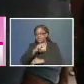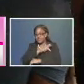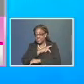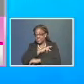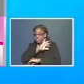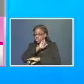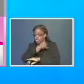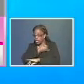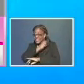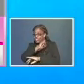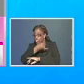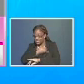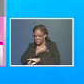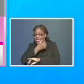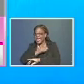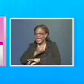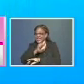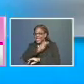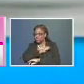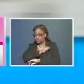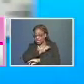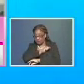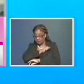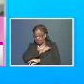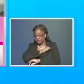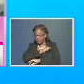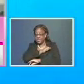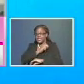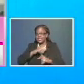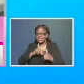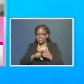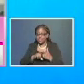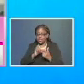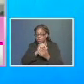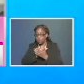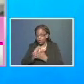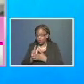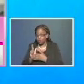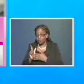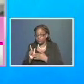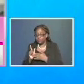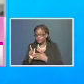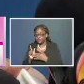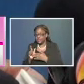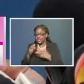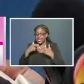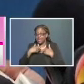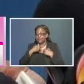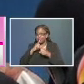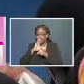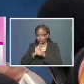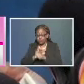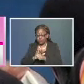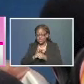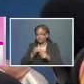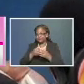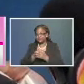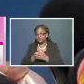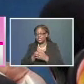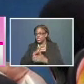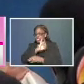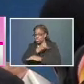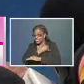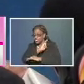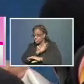& Johnson, and AstraZeneca. The efficacy of each, according to Boyson, has been proven. The Johnson